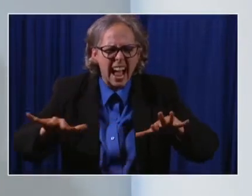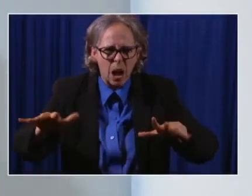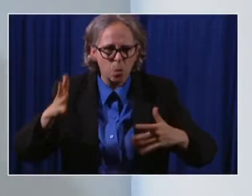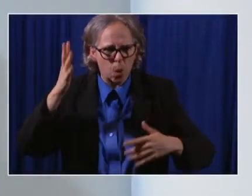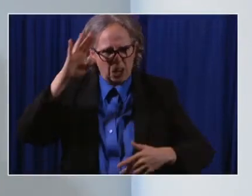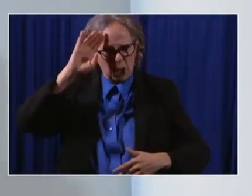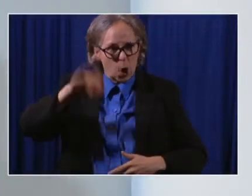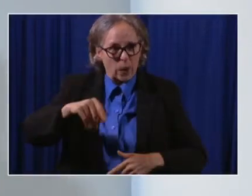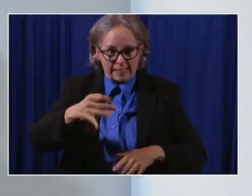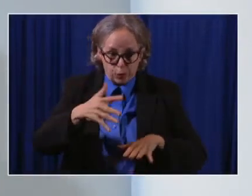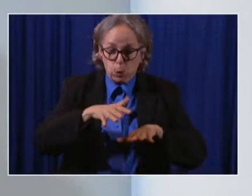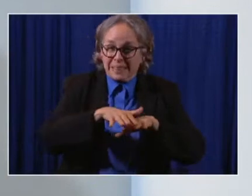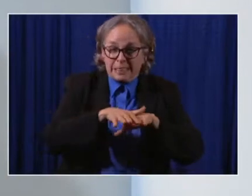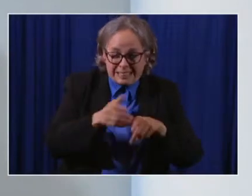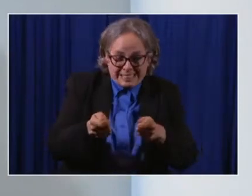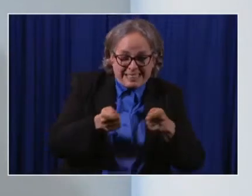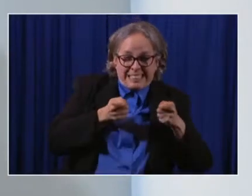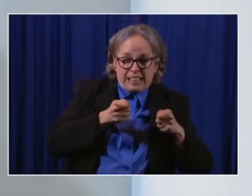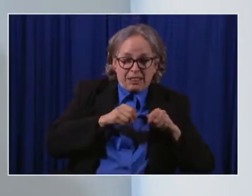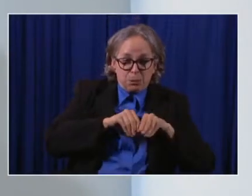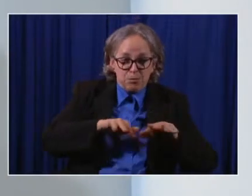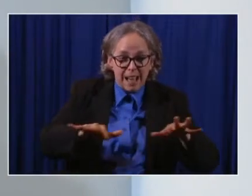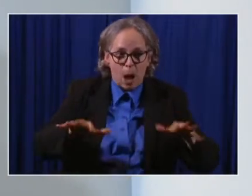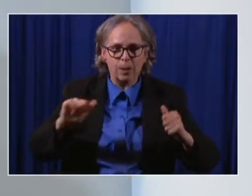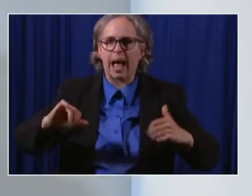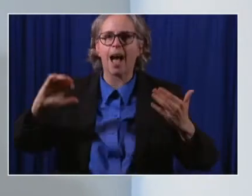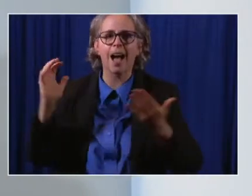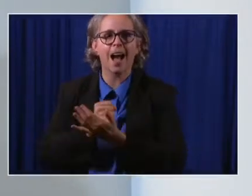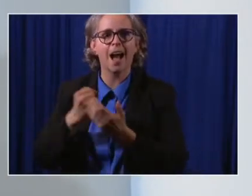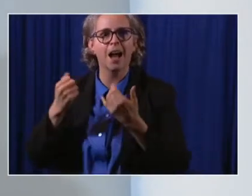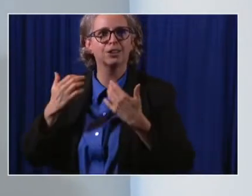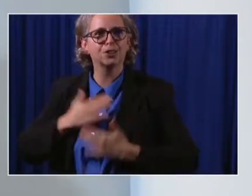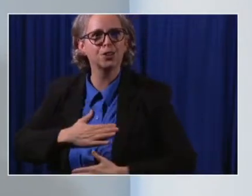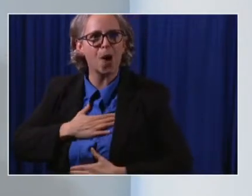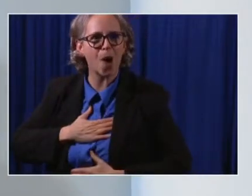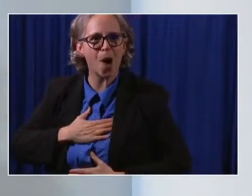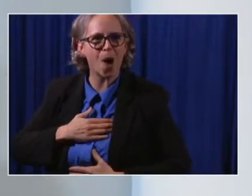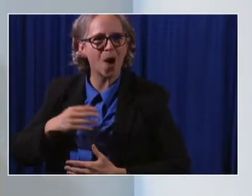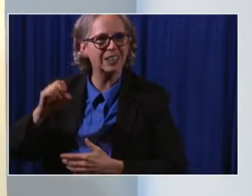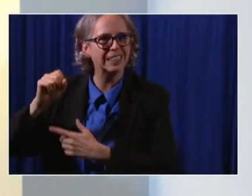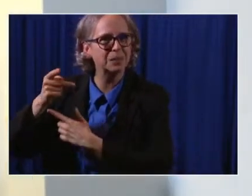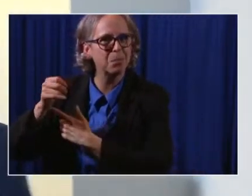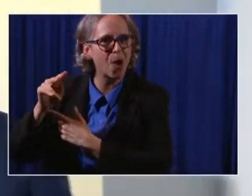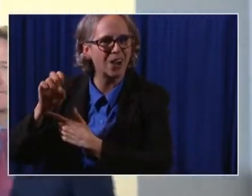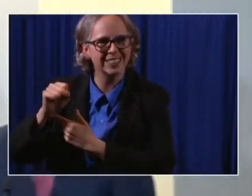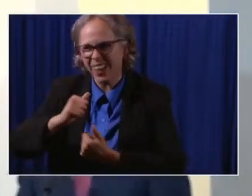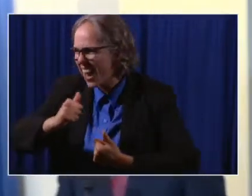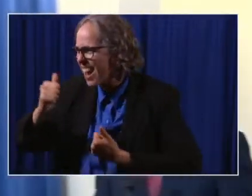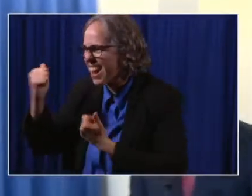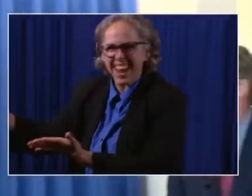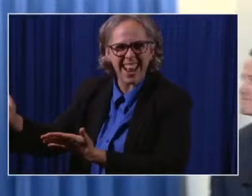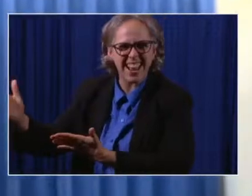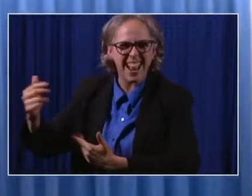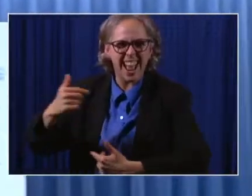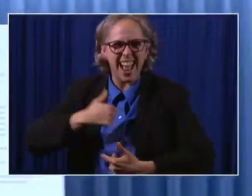spread is essential for all of us to enjoy this year's sports season. So let's take a look at the video.